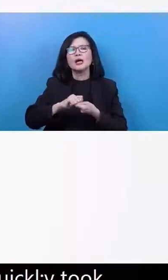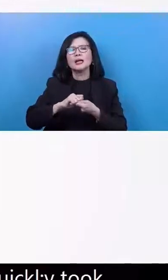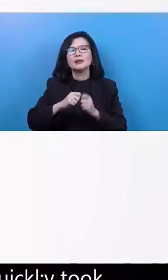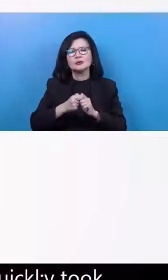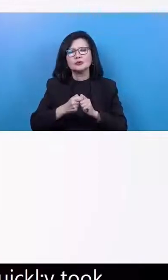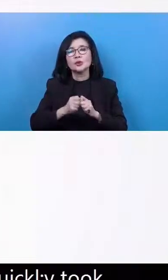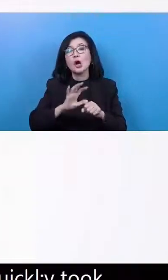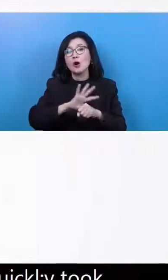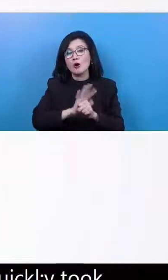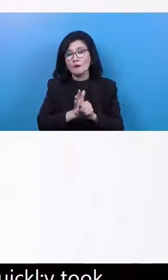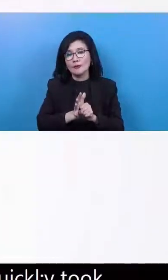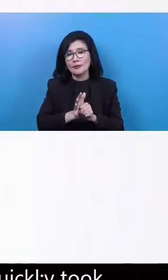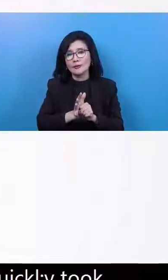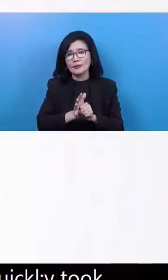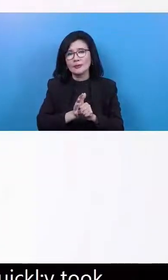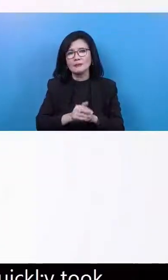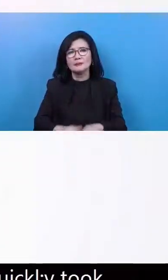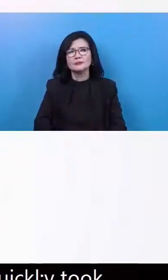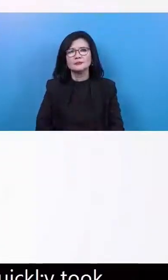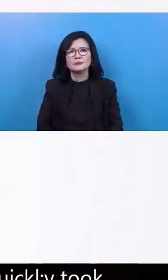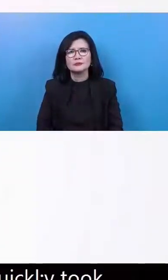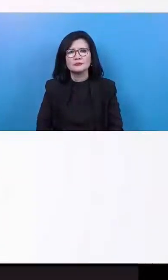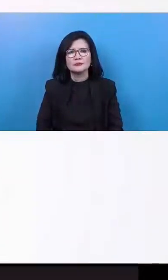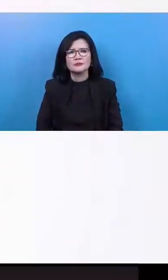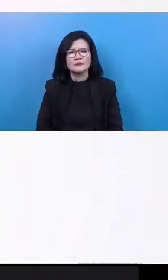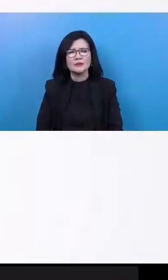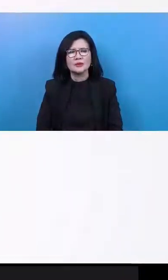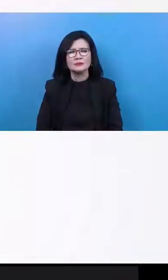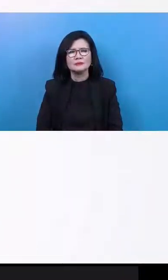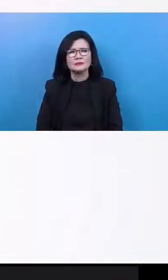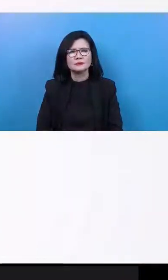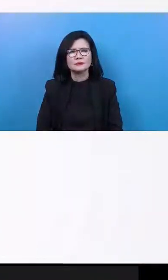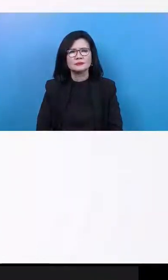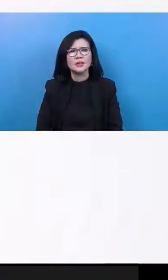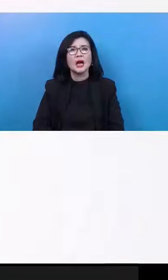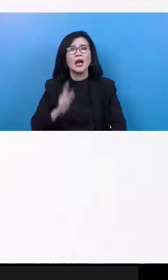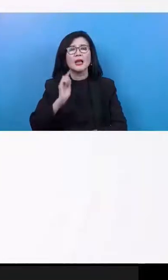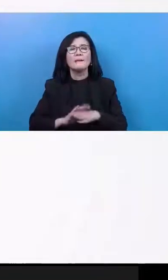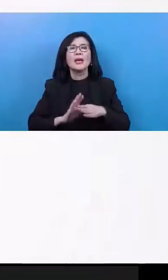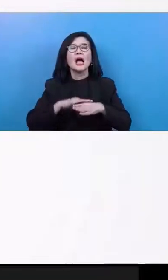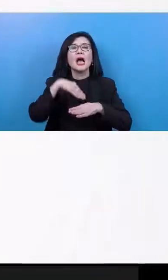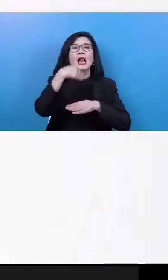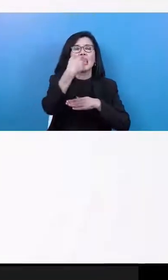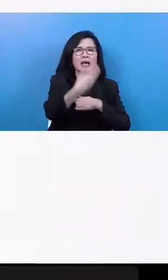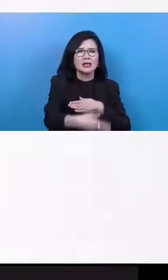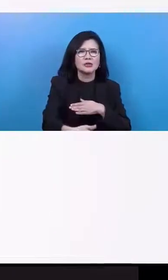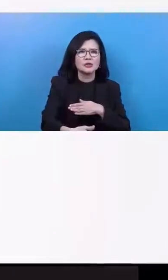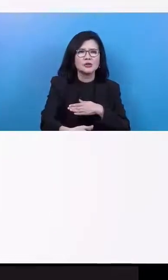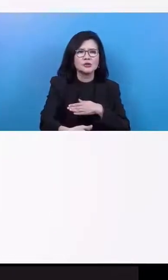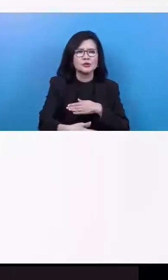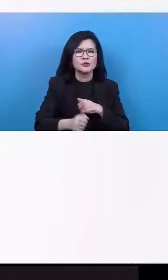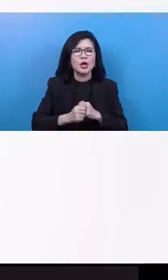they also went further to hold a summit to mobilize funds for